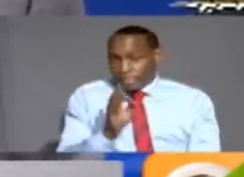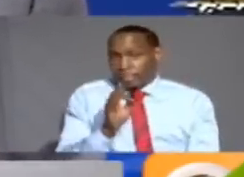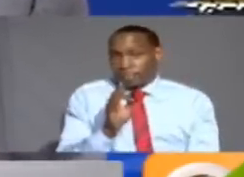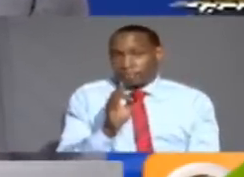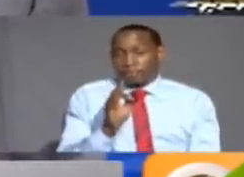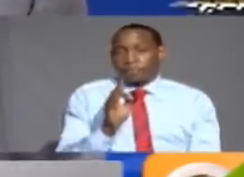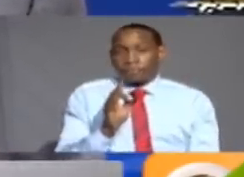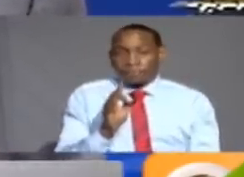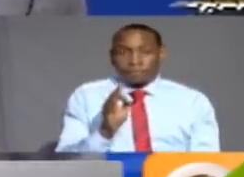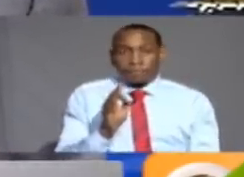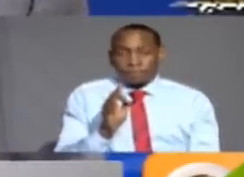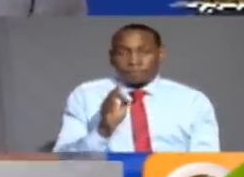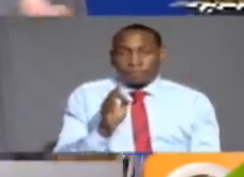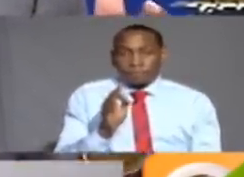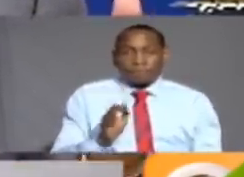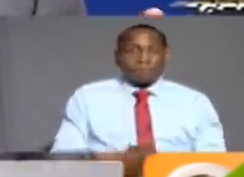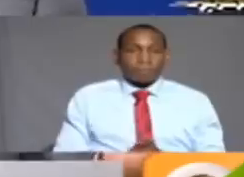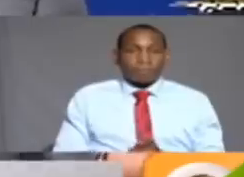Mm-hmm.